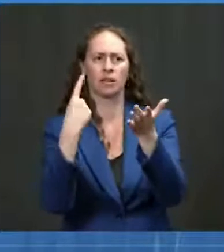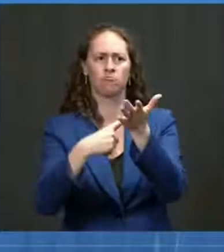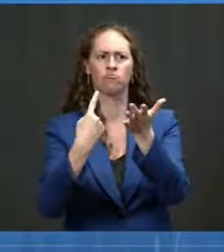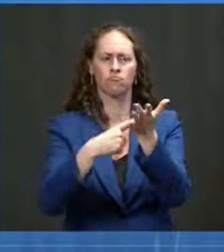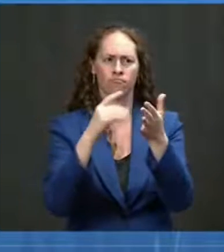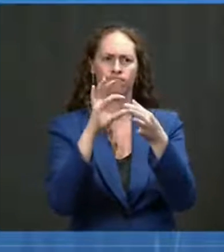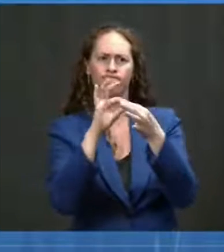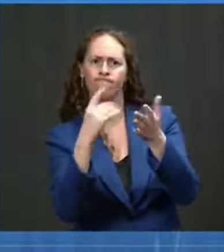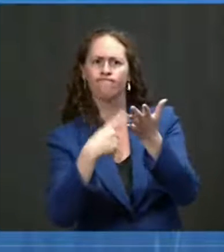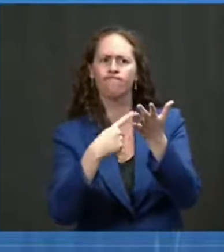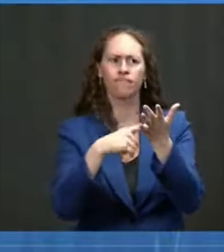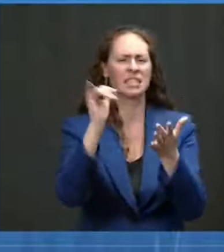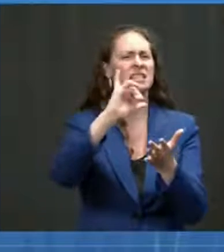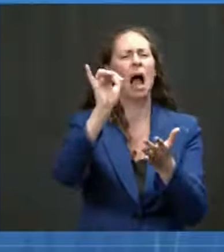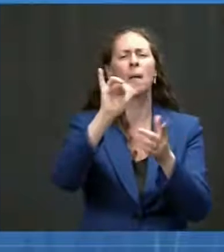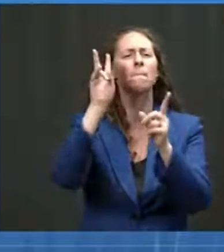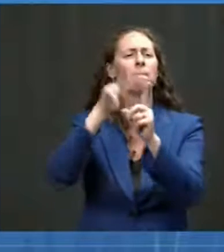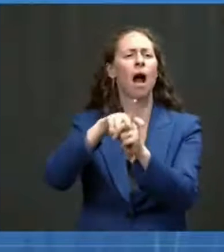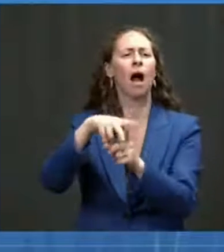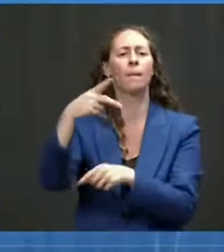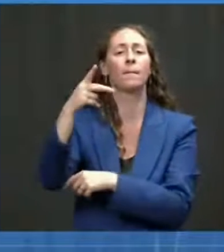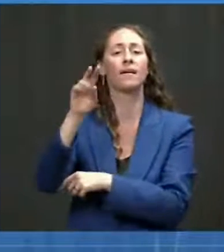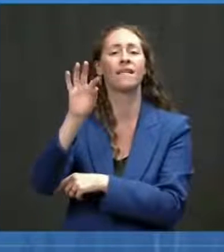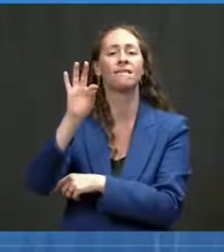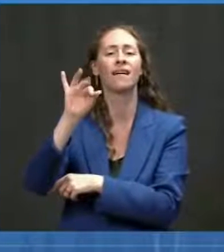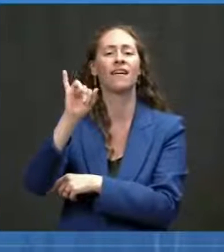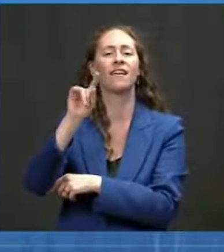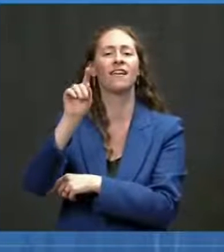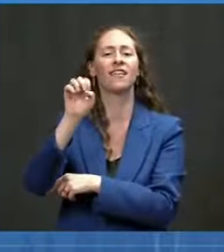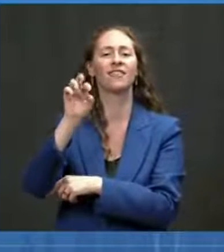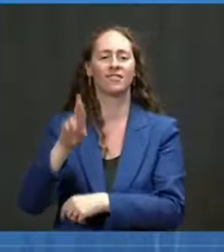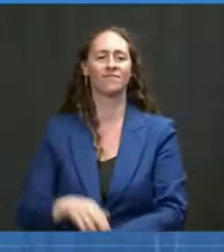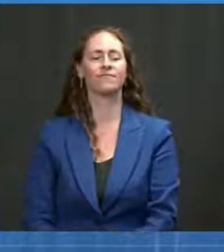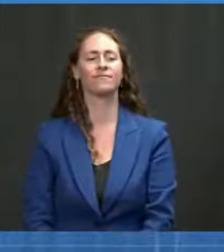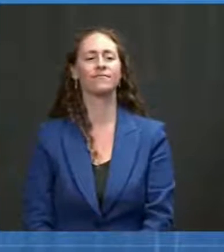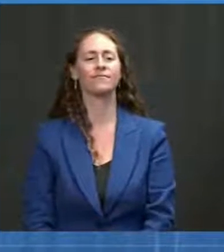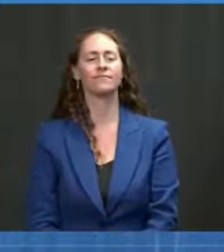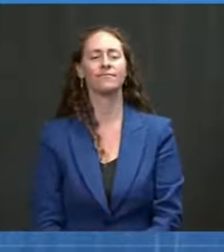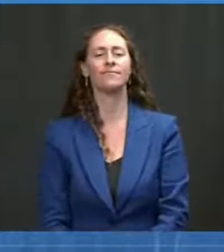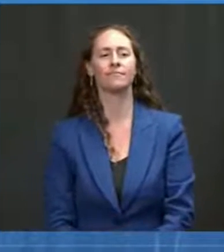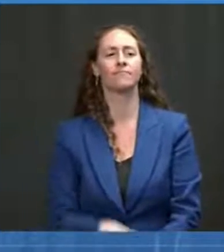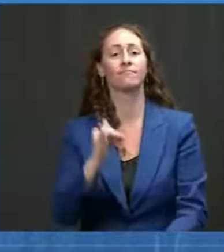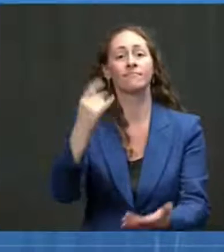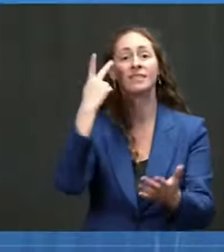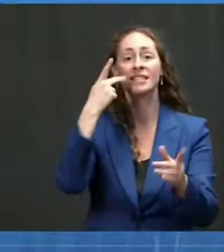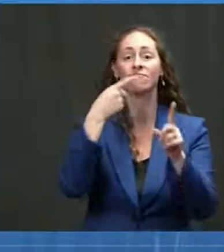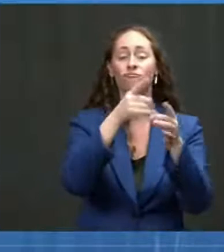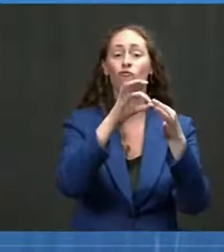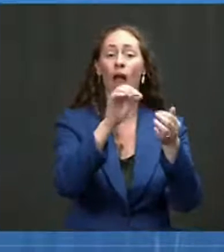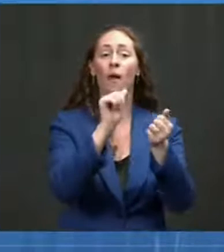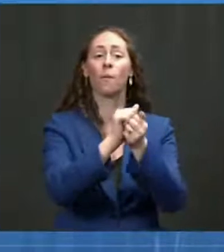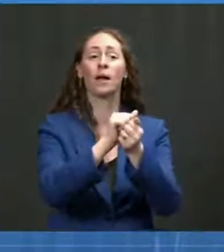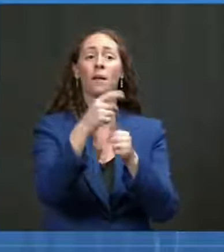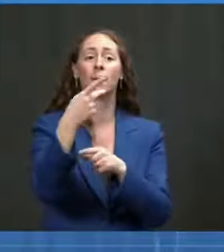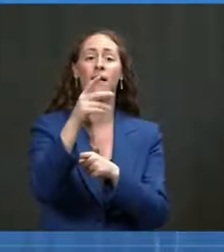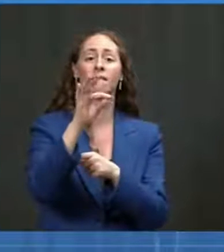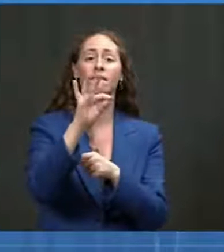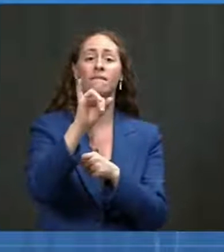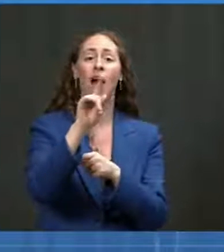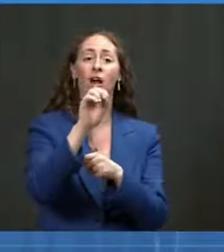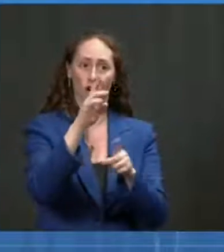panel, what you're measuring is neutralization titer after 2 doses of the